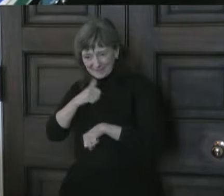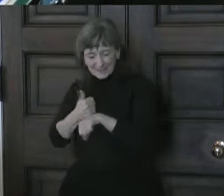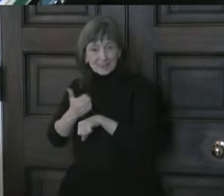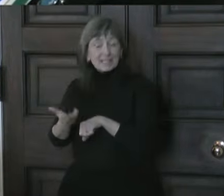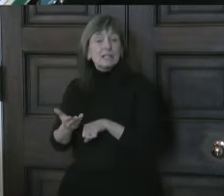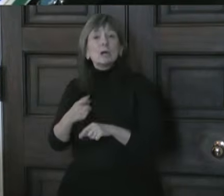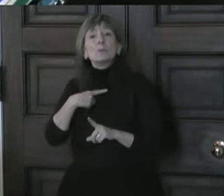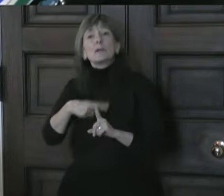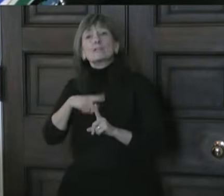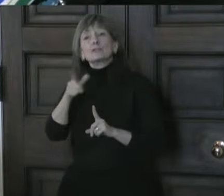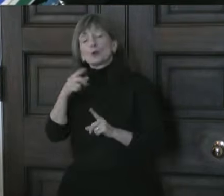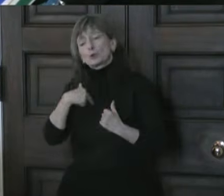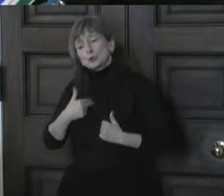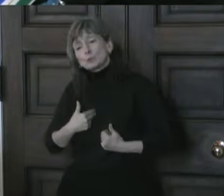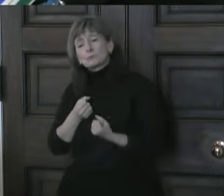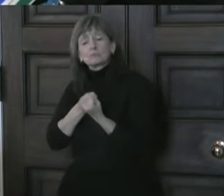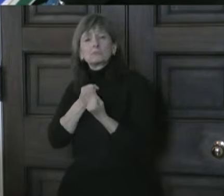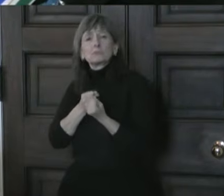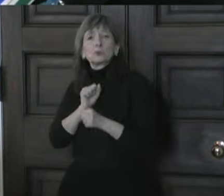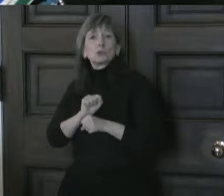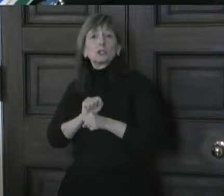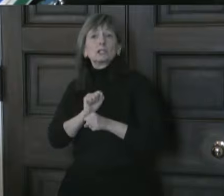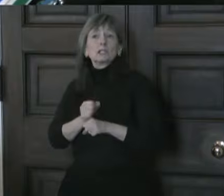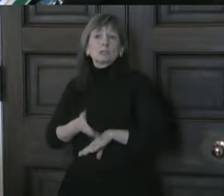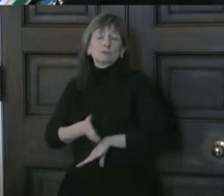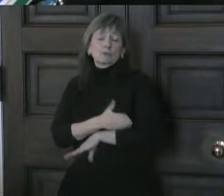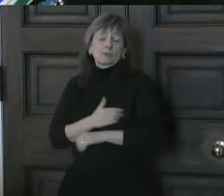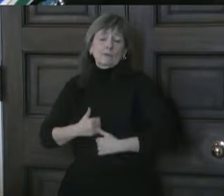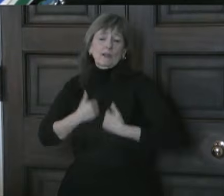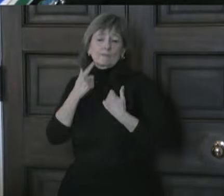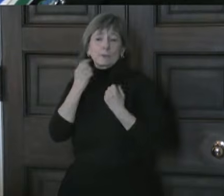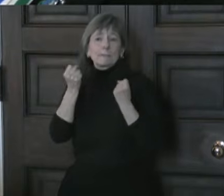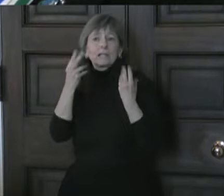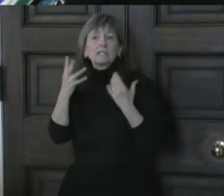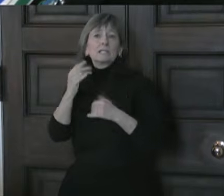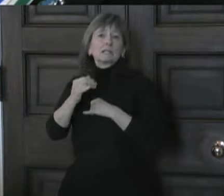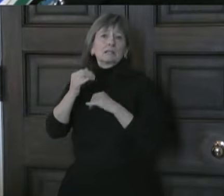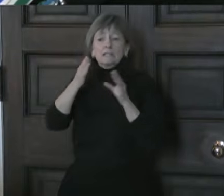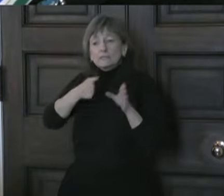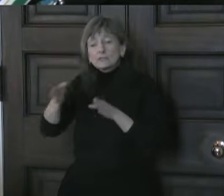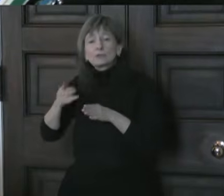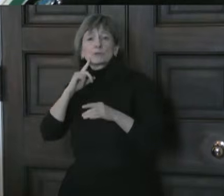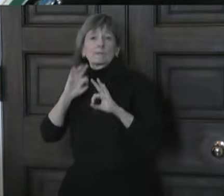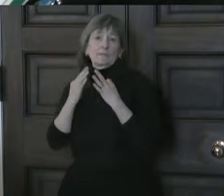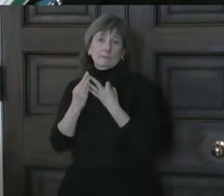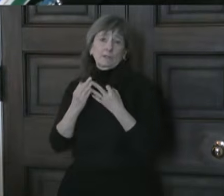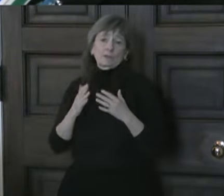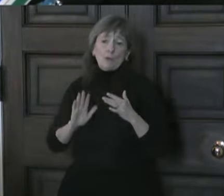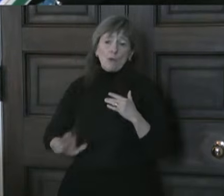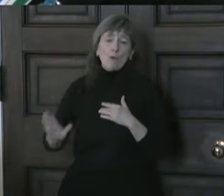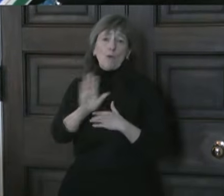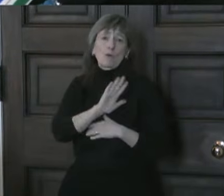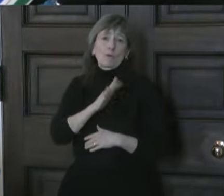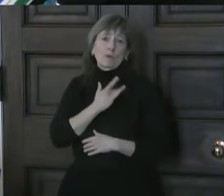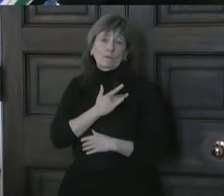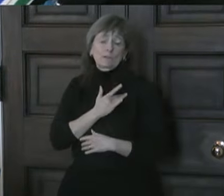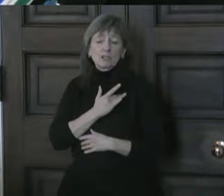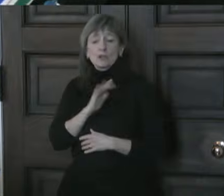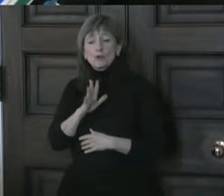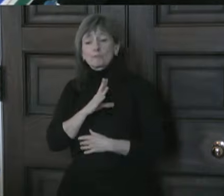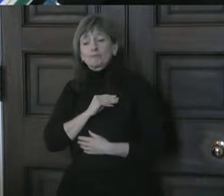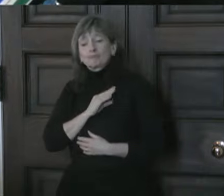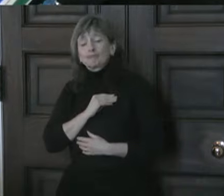your humanitarian work, has improved the lives of individuals and families throughout the province. With compassion